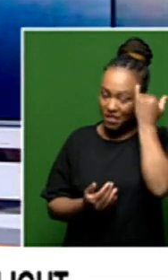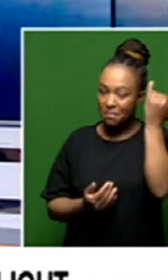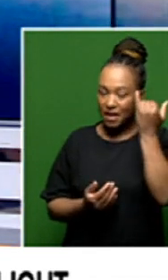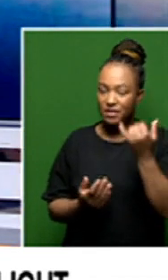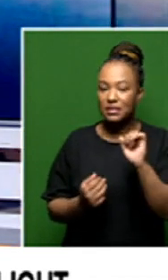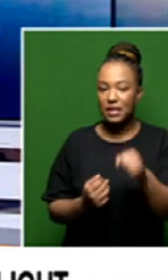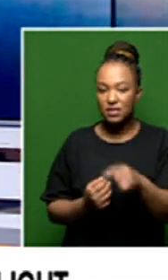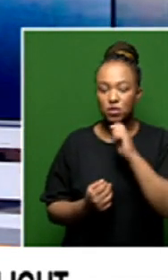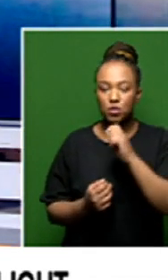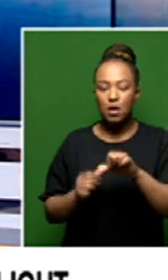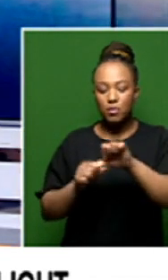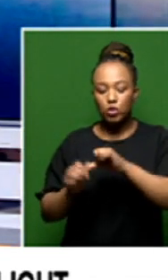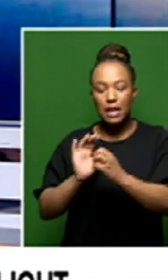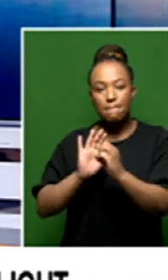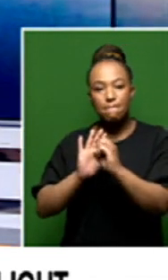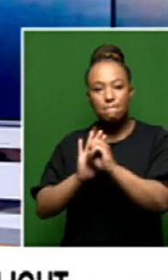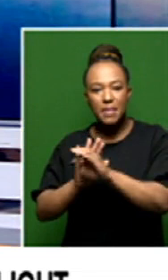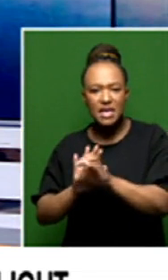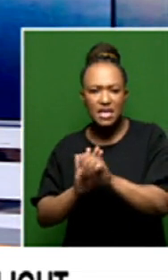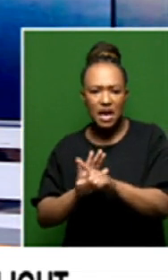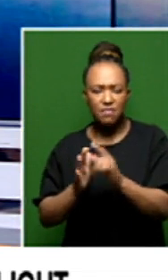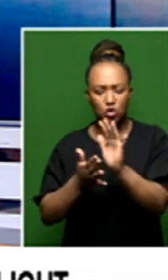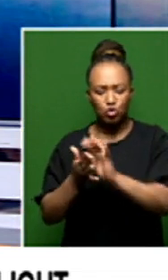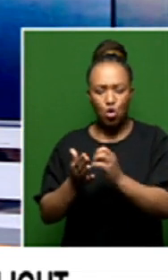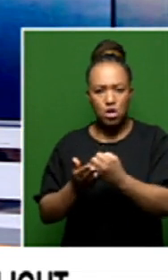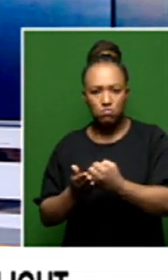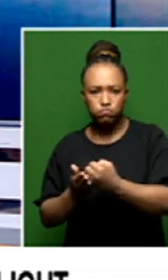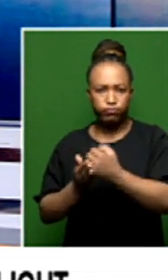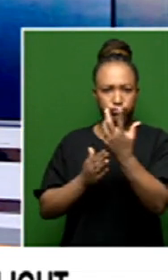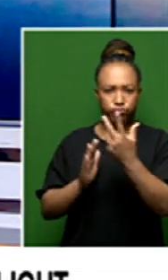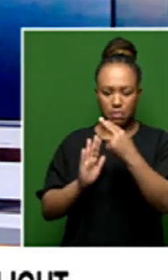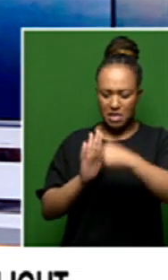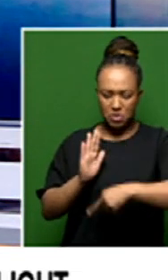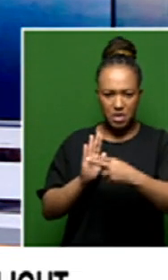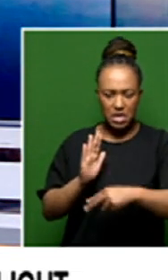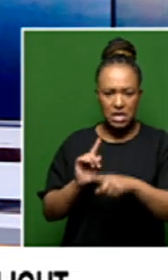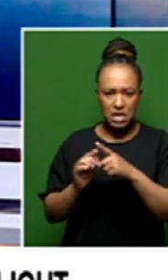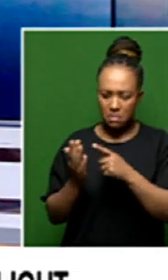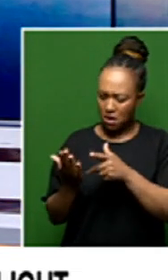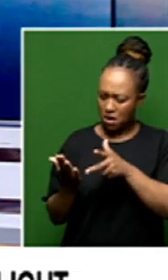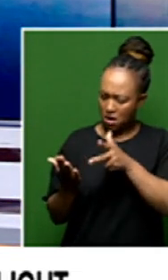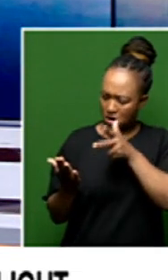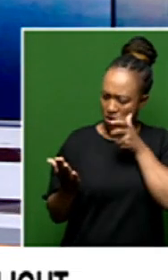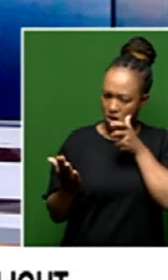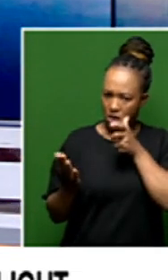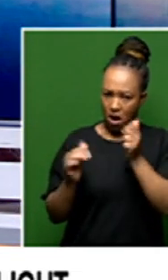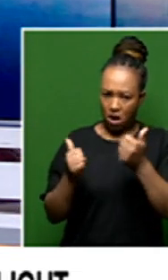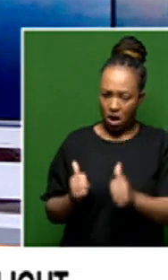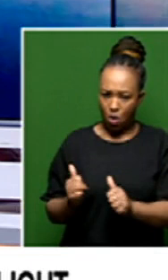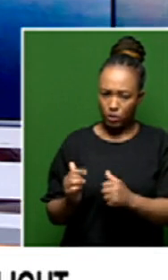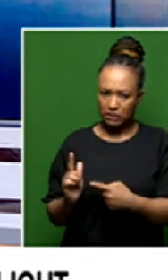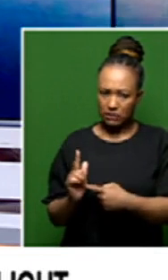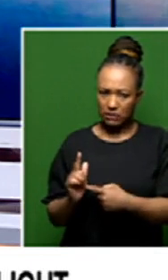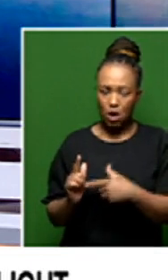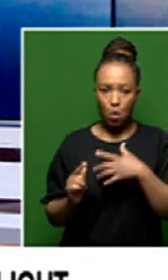social media feeds, and your story came up, and I started reading it and listening to your account, and it actually gave me cold